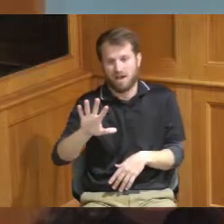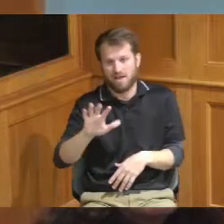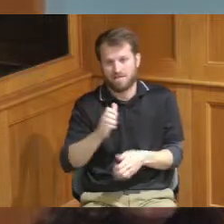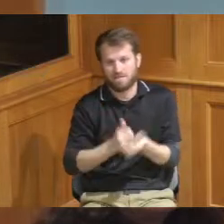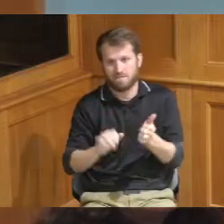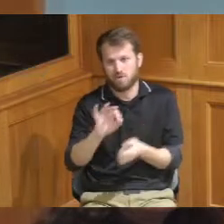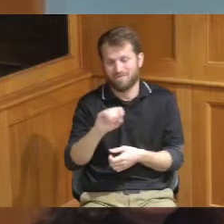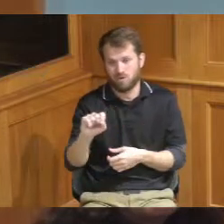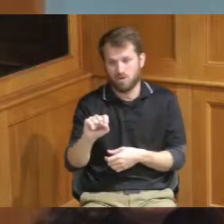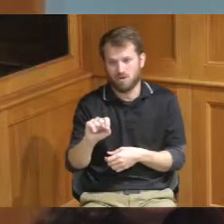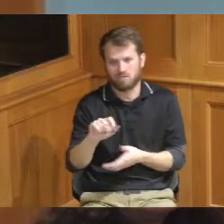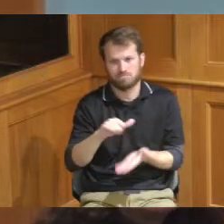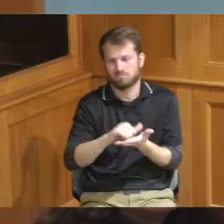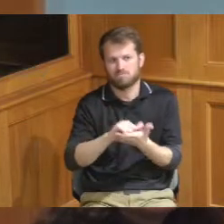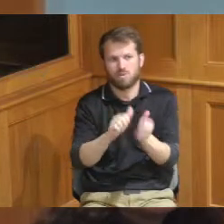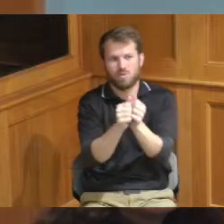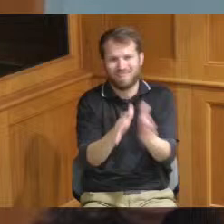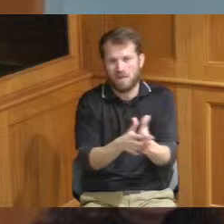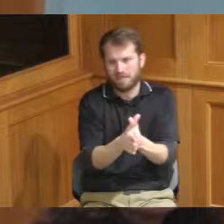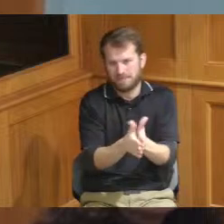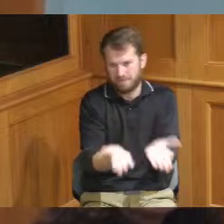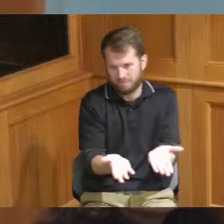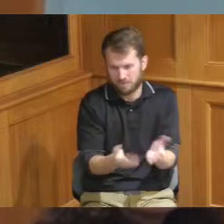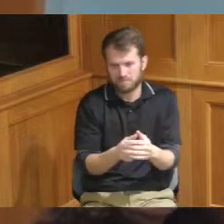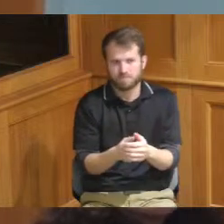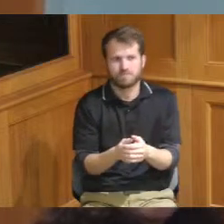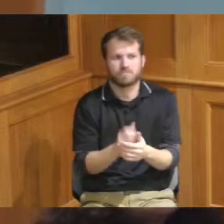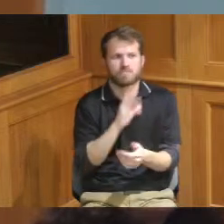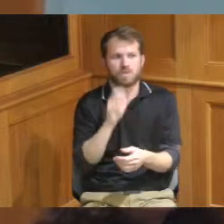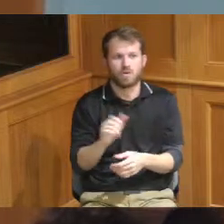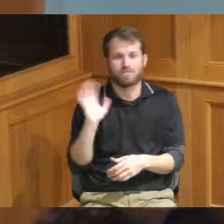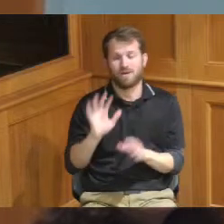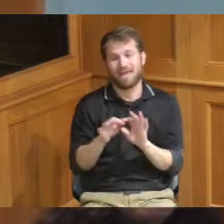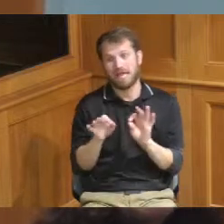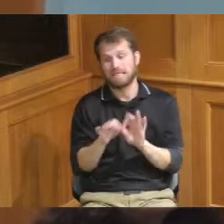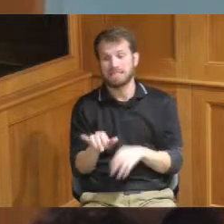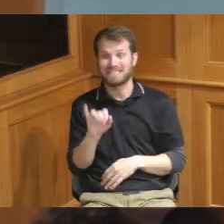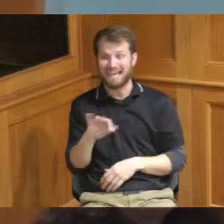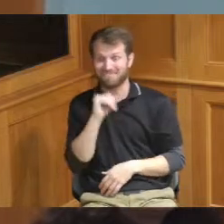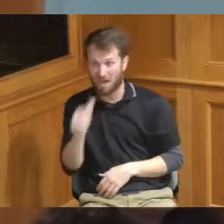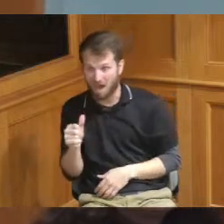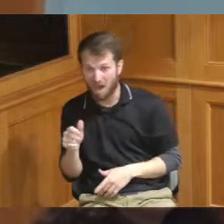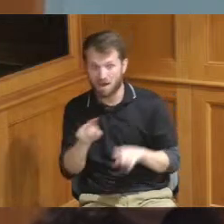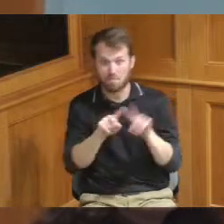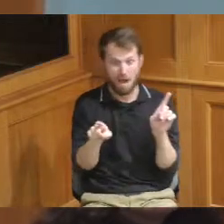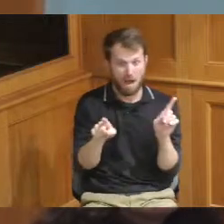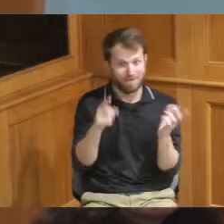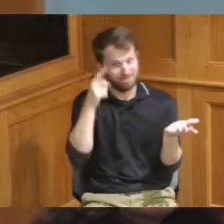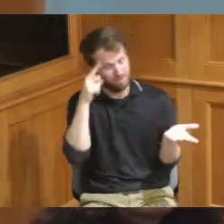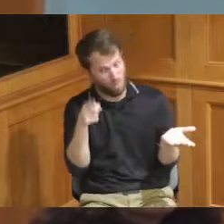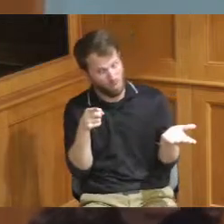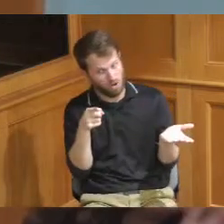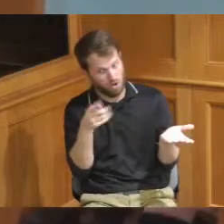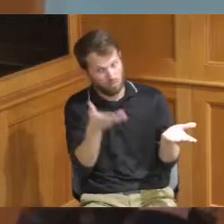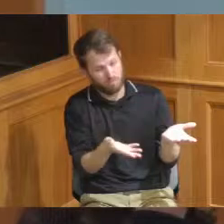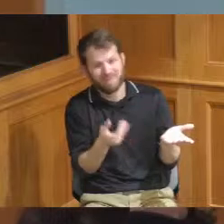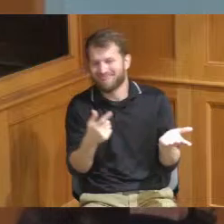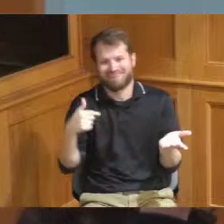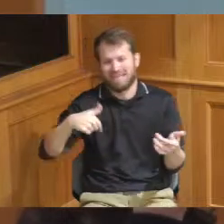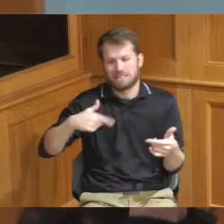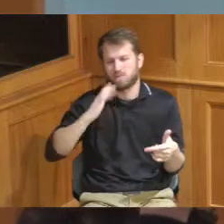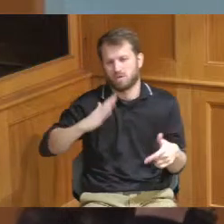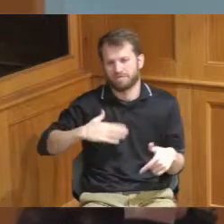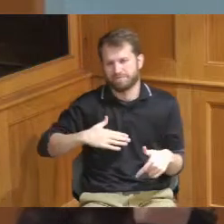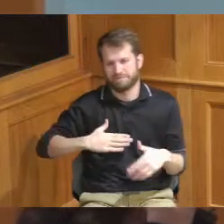there without the incentives. So the old phrase of if not but for, this would not have gone forward. Since we did the